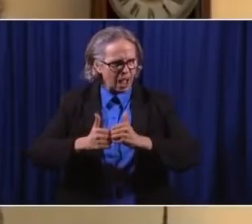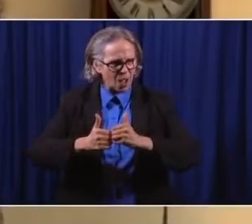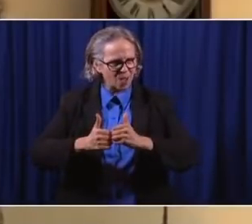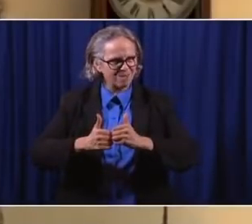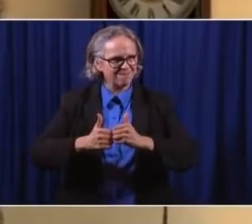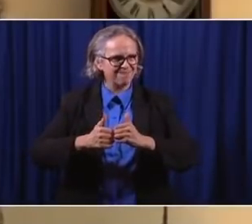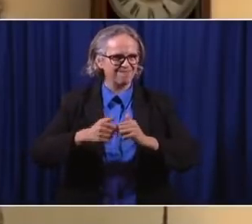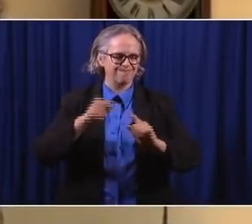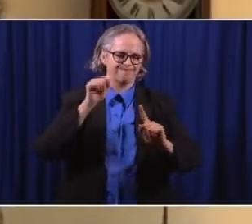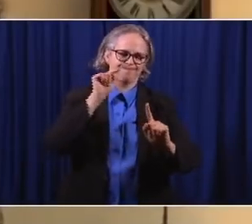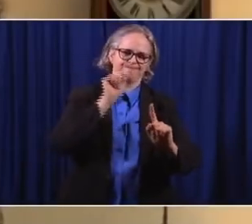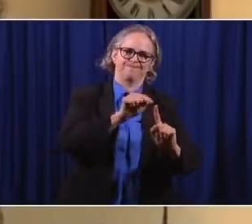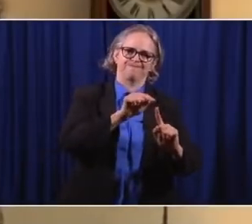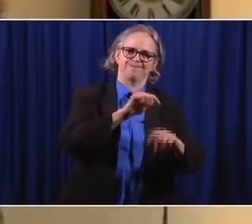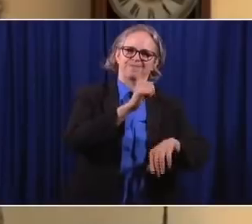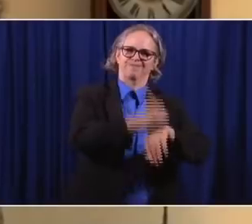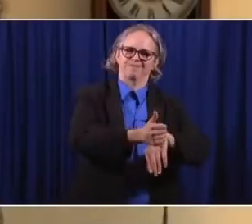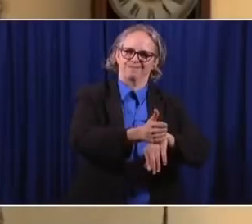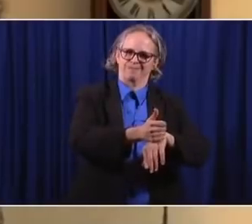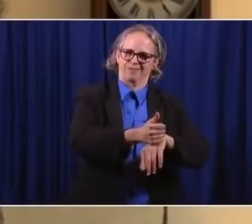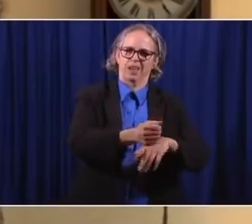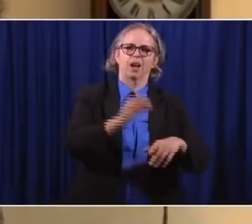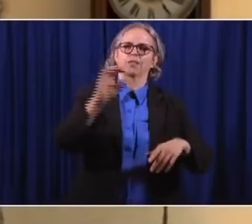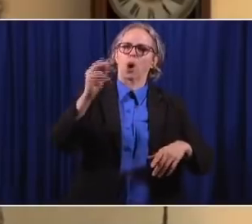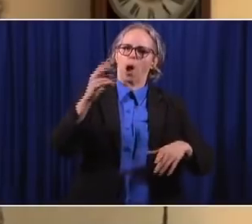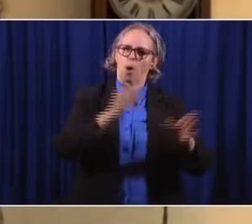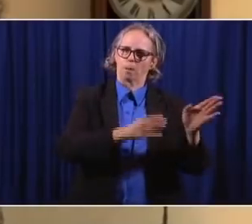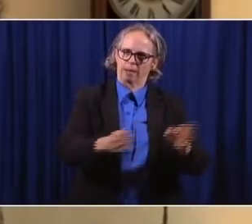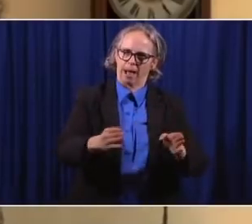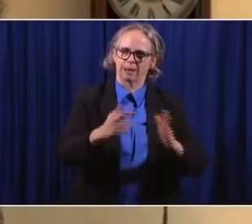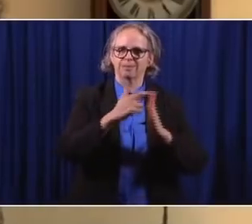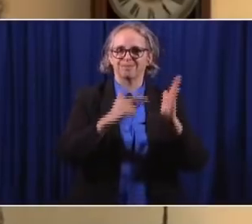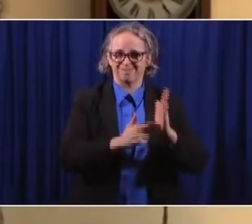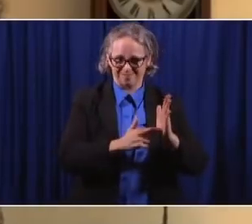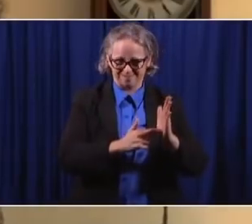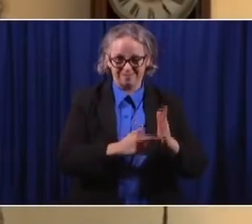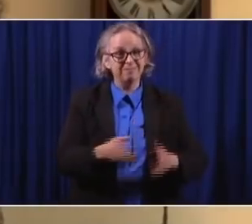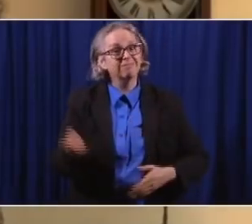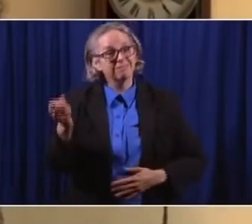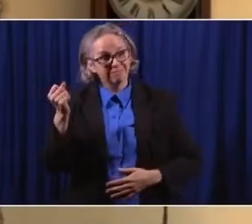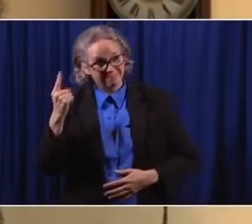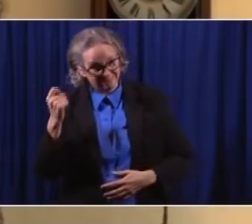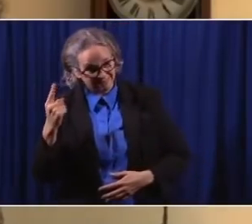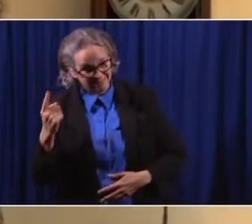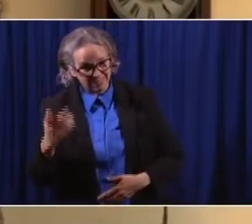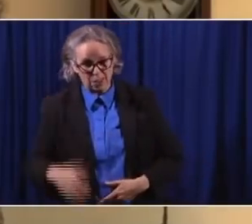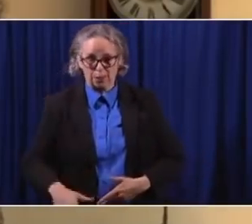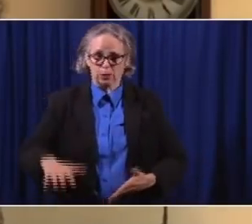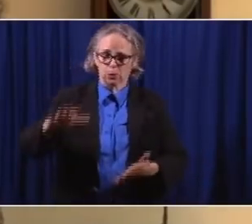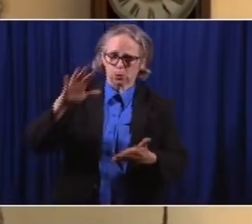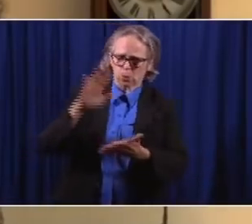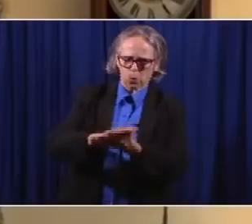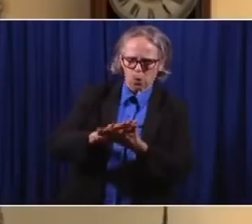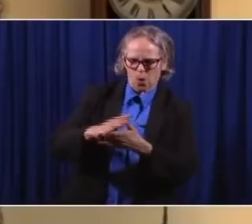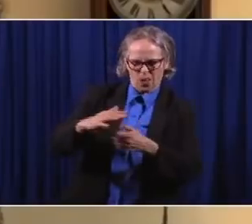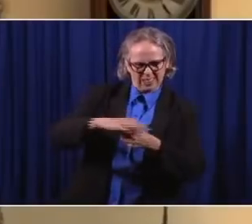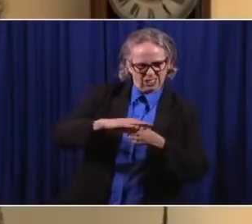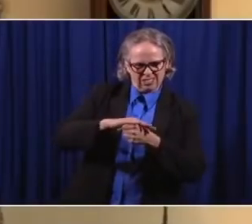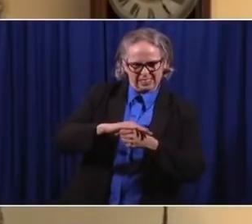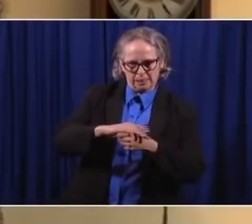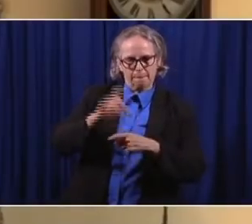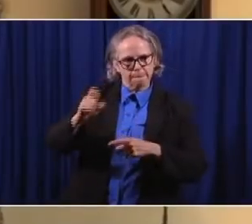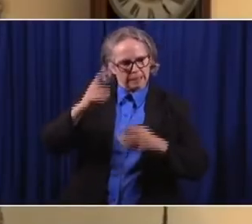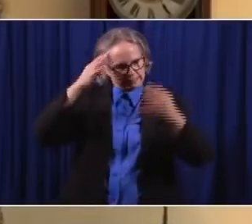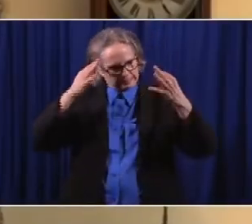plan, which is we let each school district make their own decision, and we let, of course, the parents make their own decision. In this particular